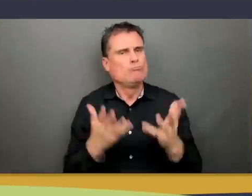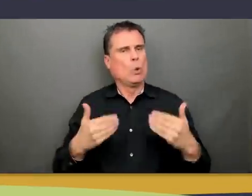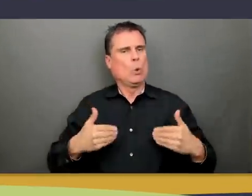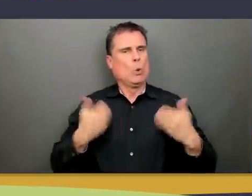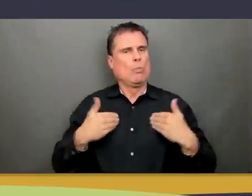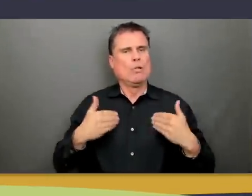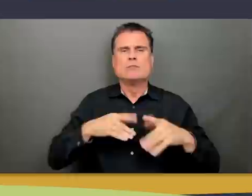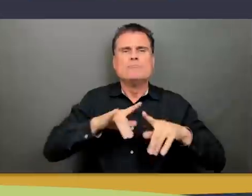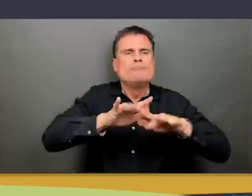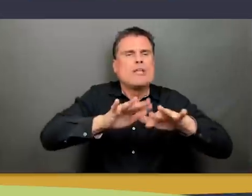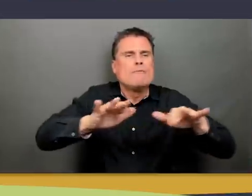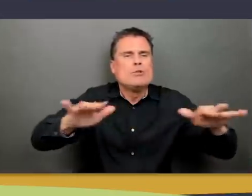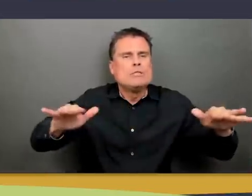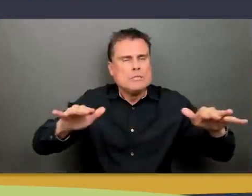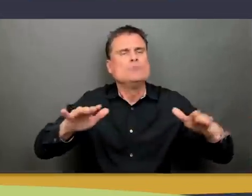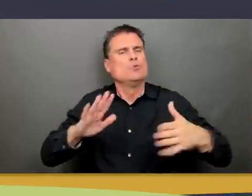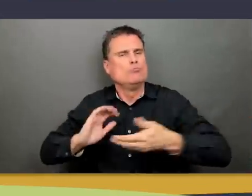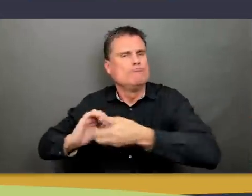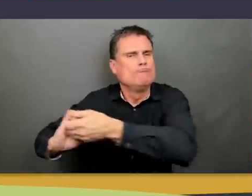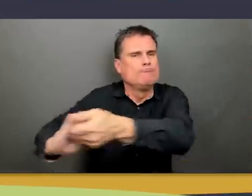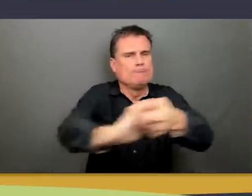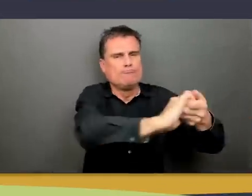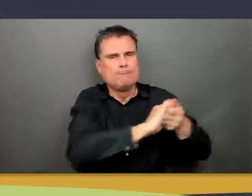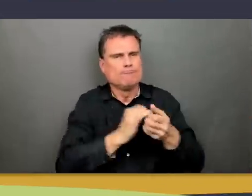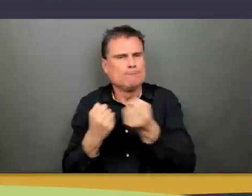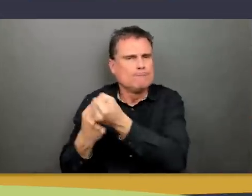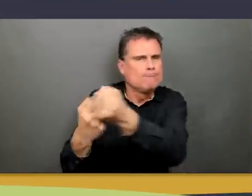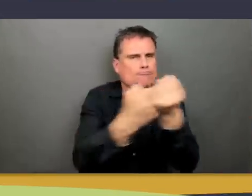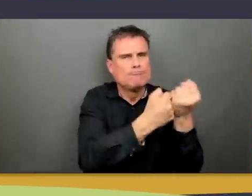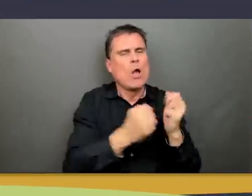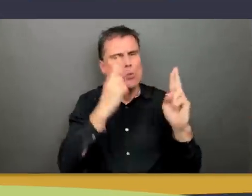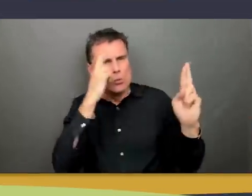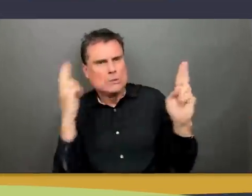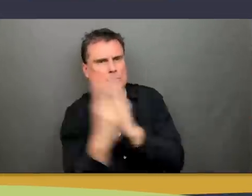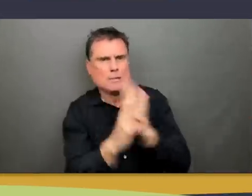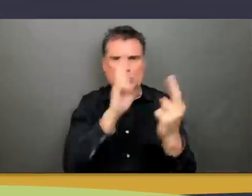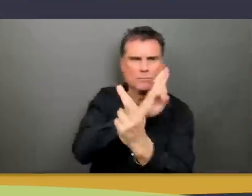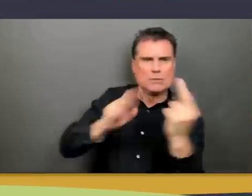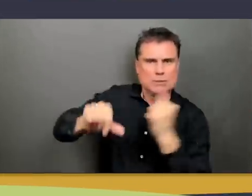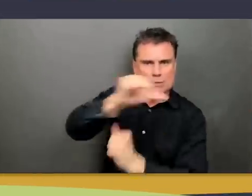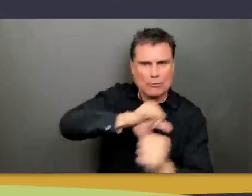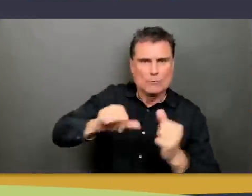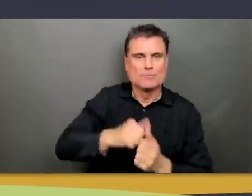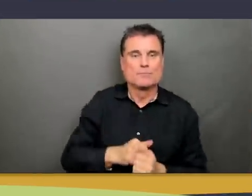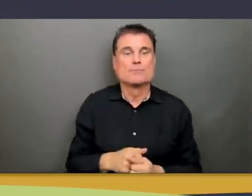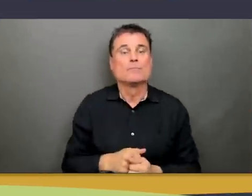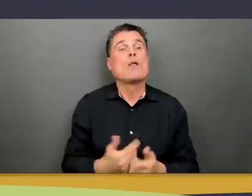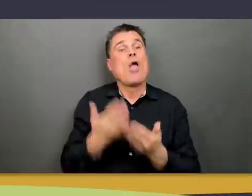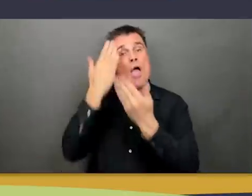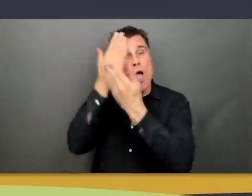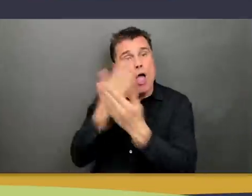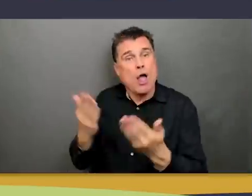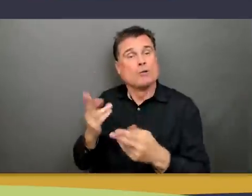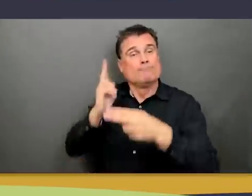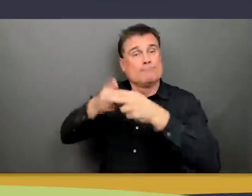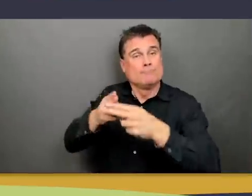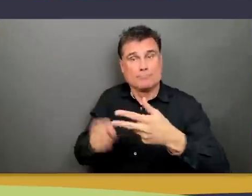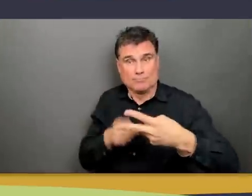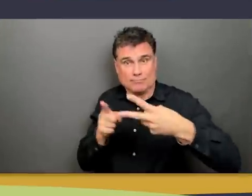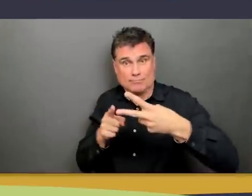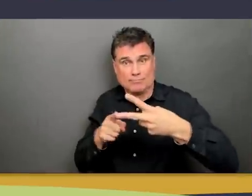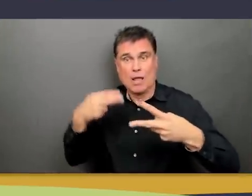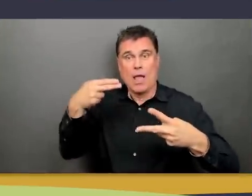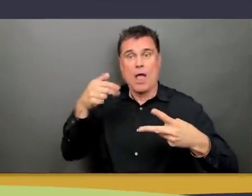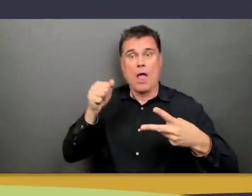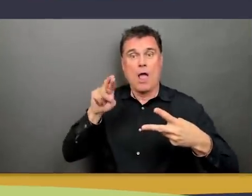down. And Harbhajan Singh Atwal from New Westminster for his work to unite people of different cultures and